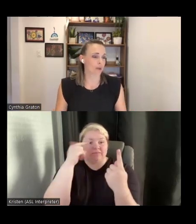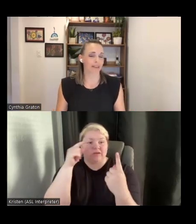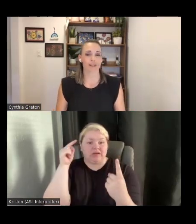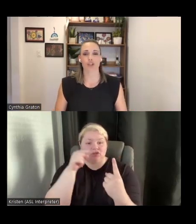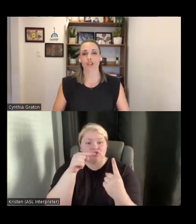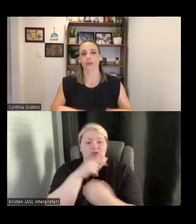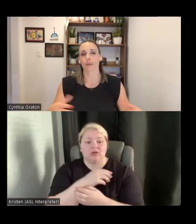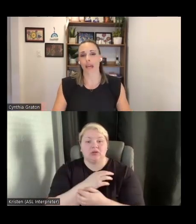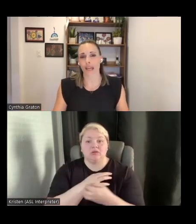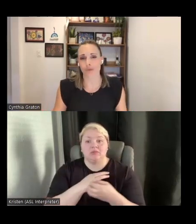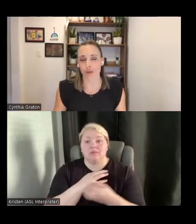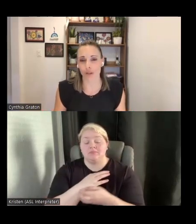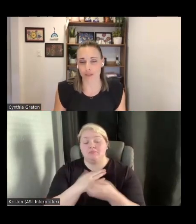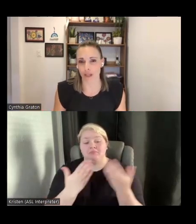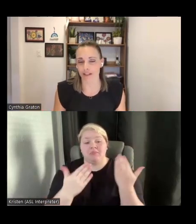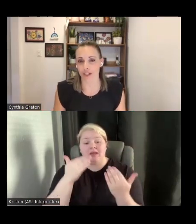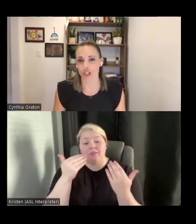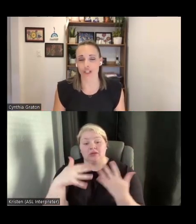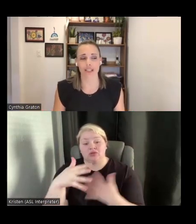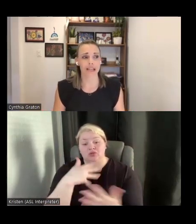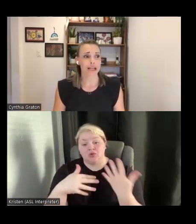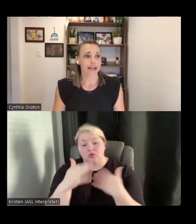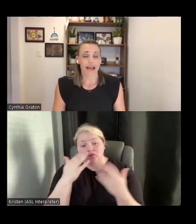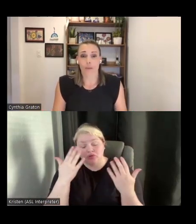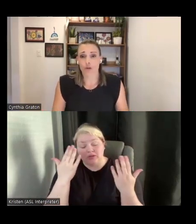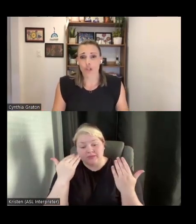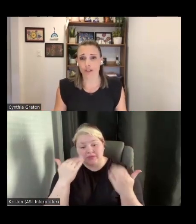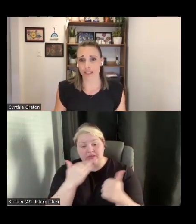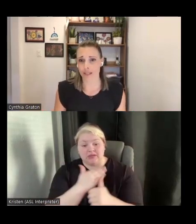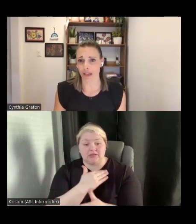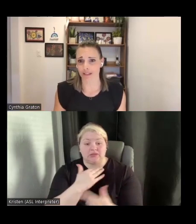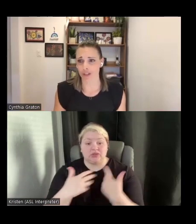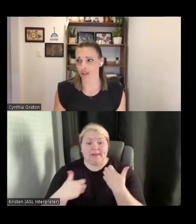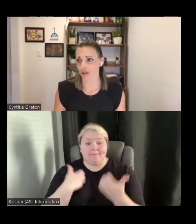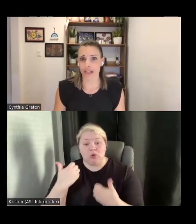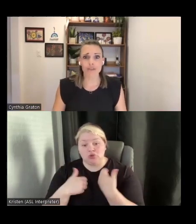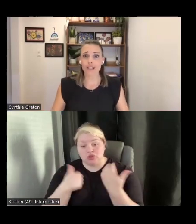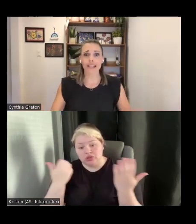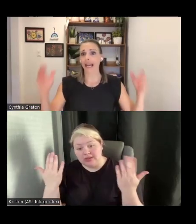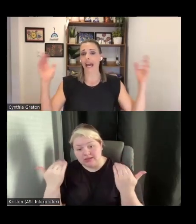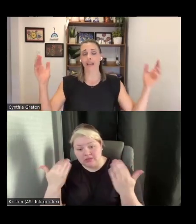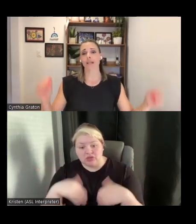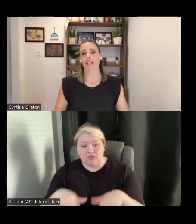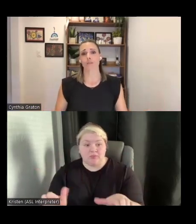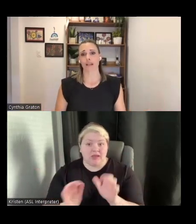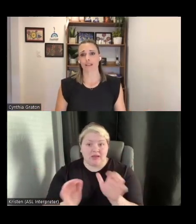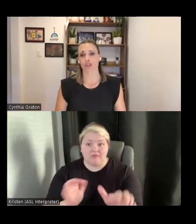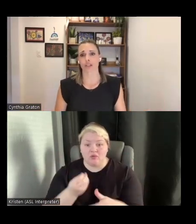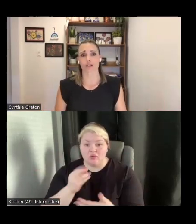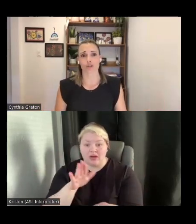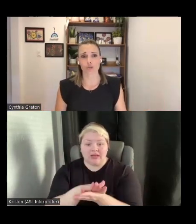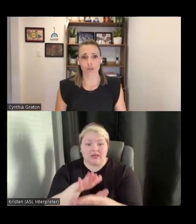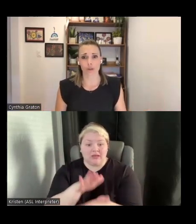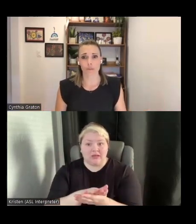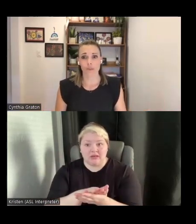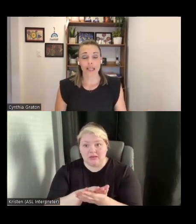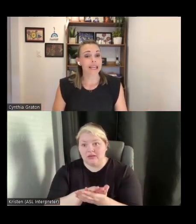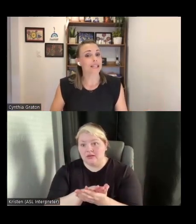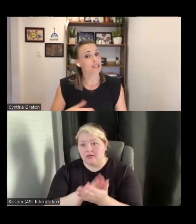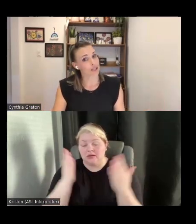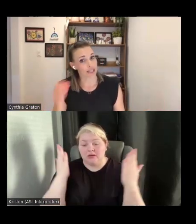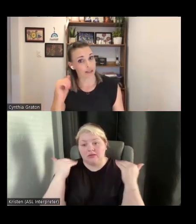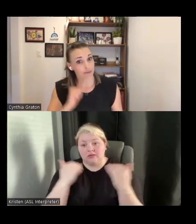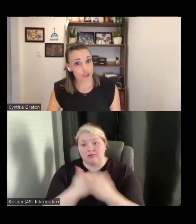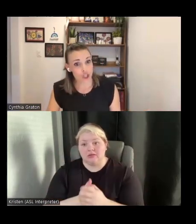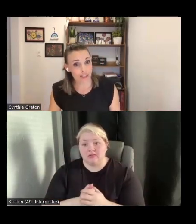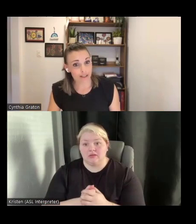social expectation, a behavioral expectation, an emotional expectation, or even an academic expectation in a school.